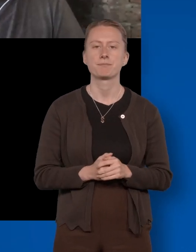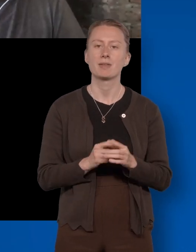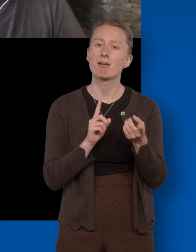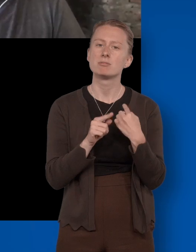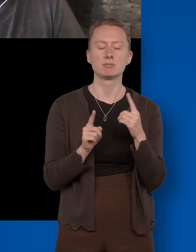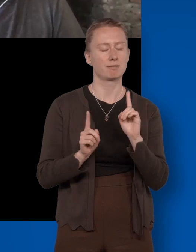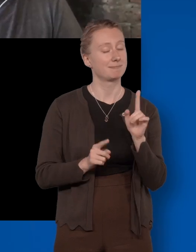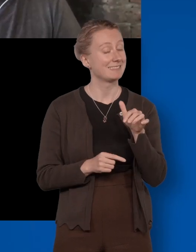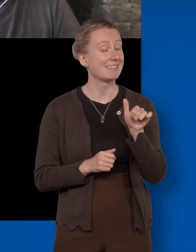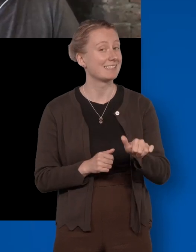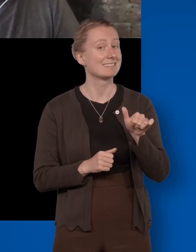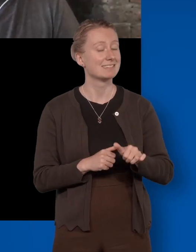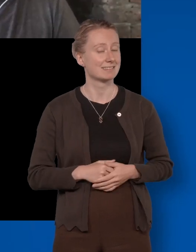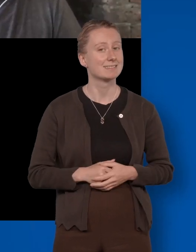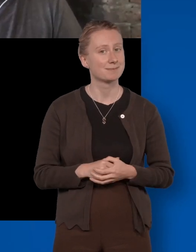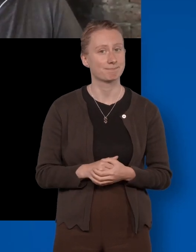yes.